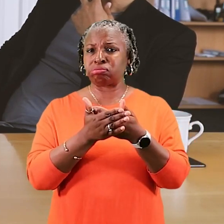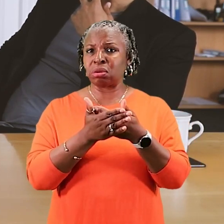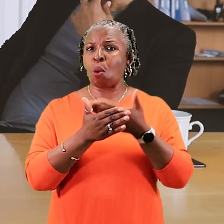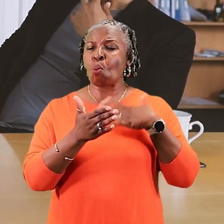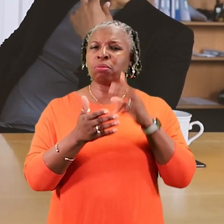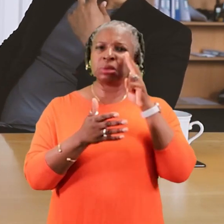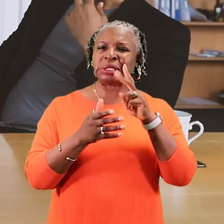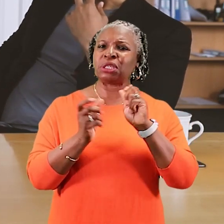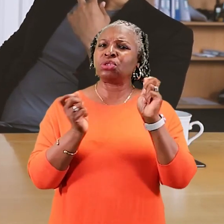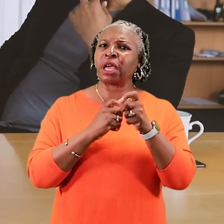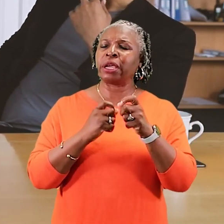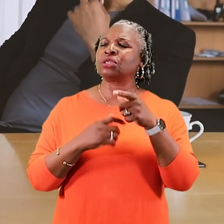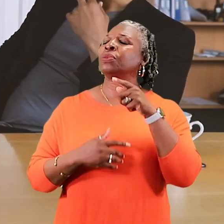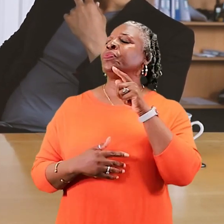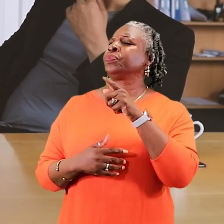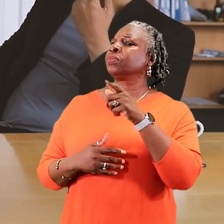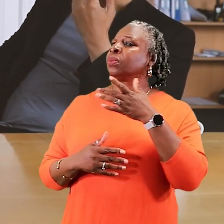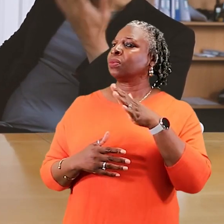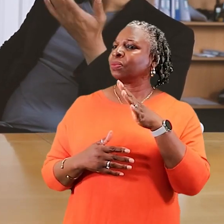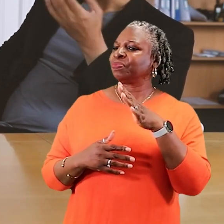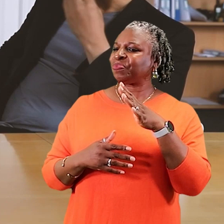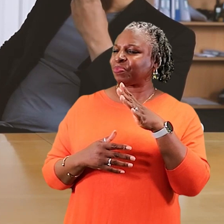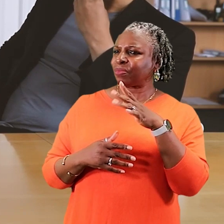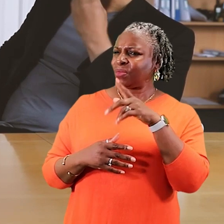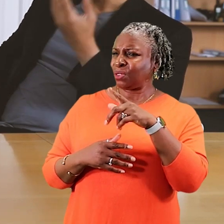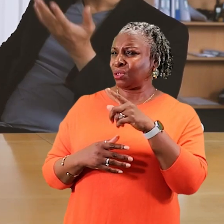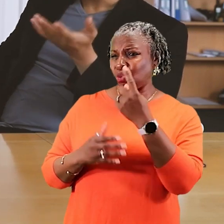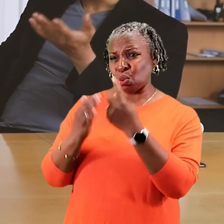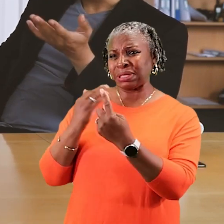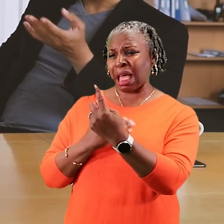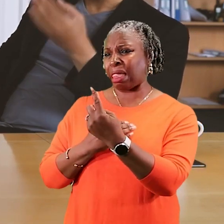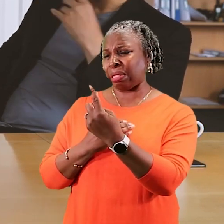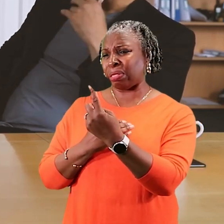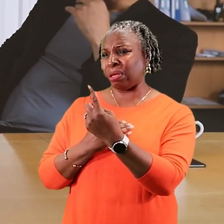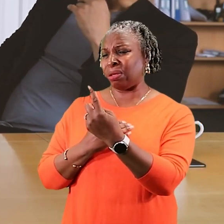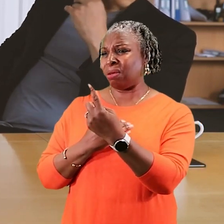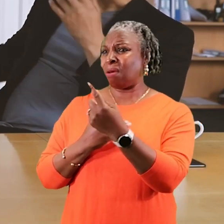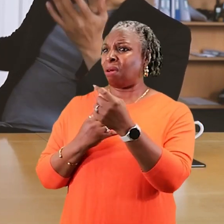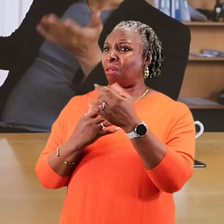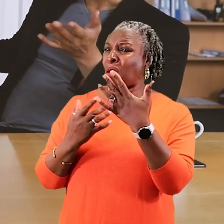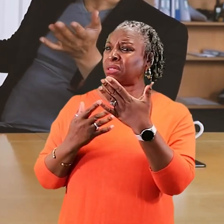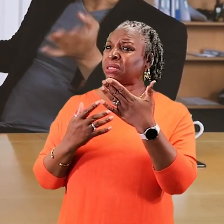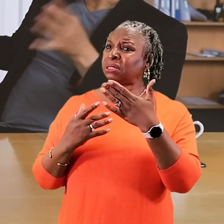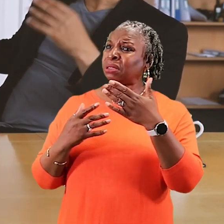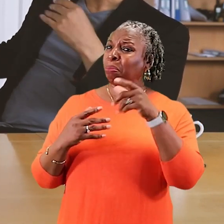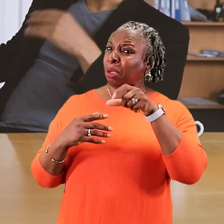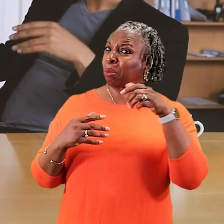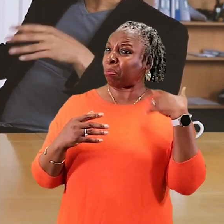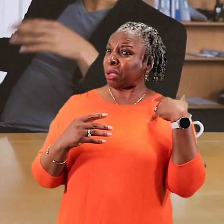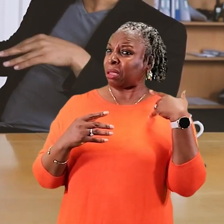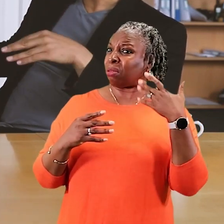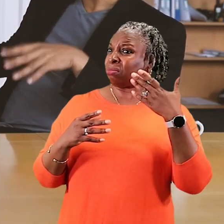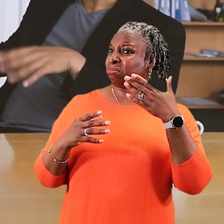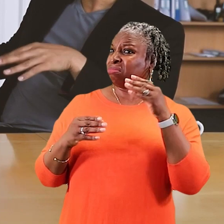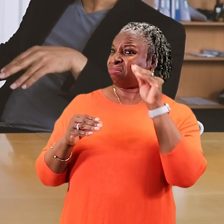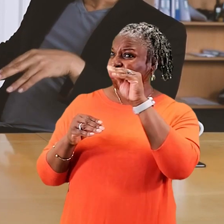position. Now, I'd like to maybe finish by mentioning, you know, you're only a single individual. You know, people have put a lot of their aspirations